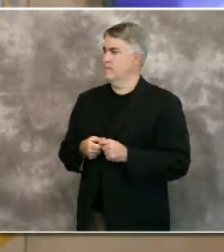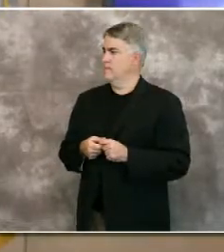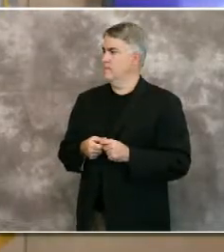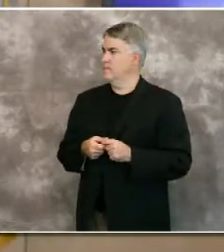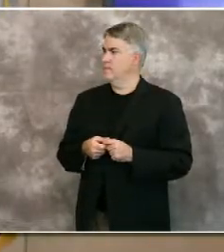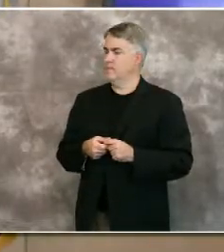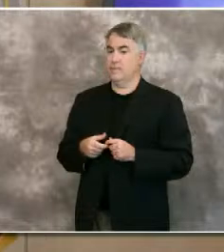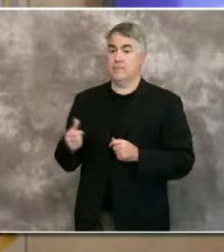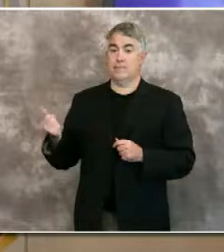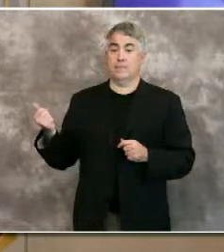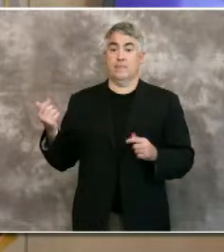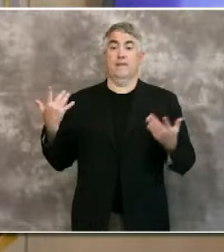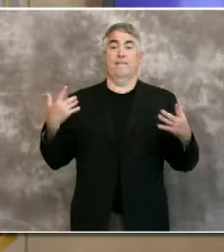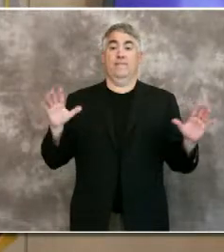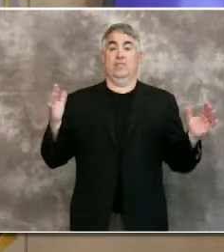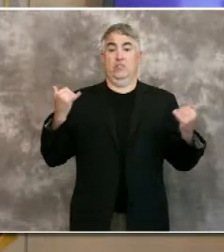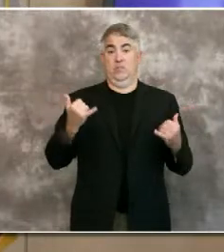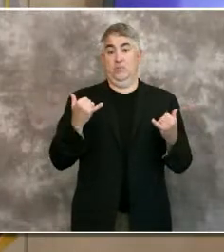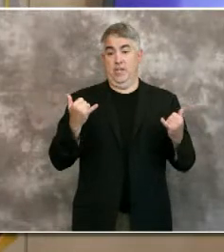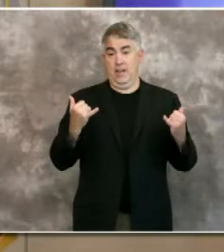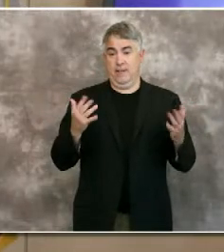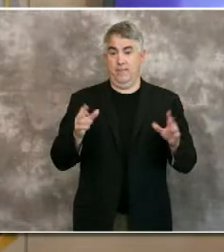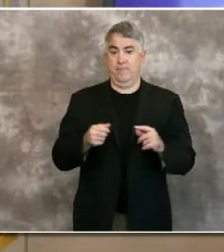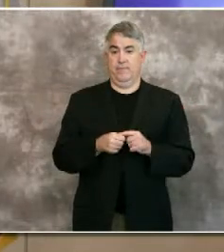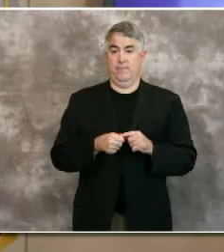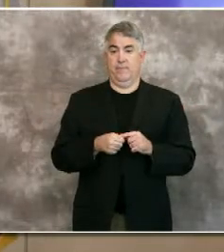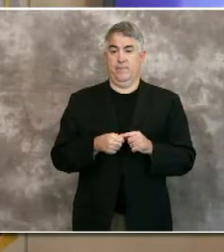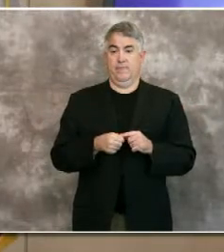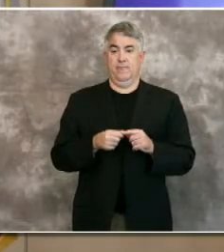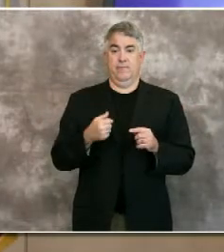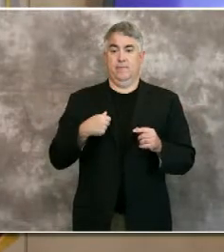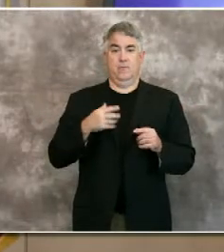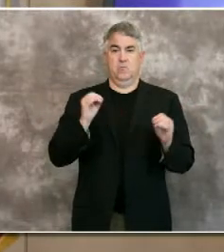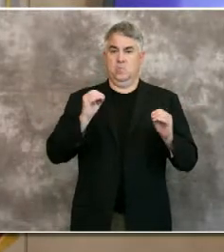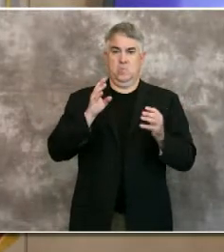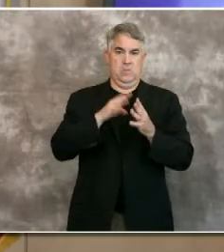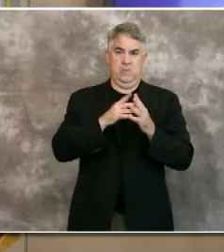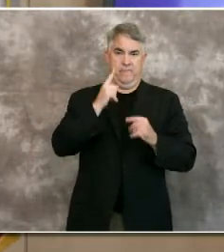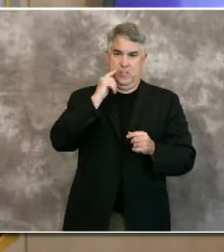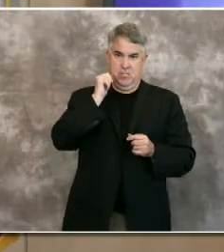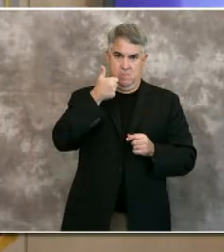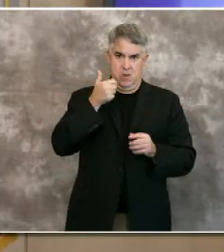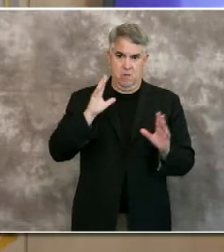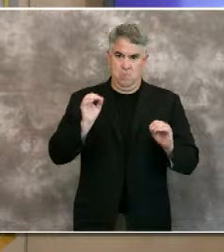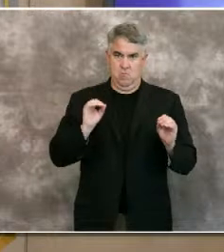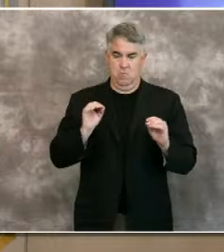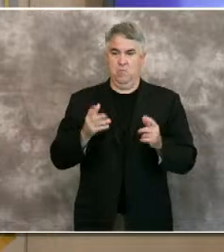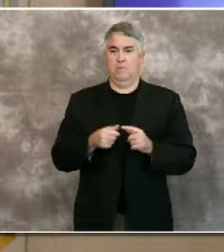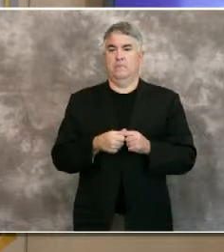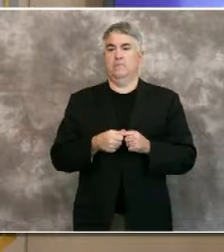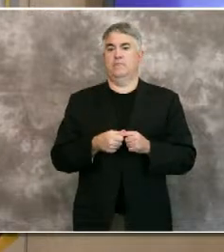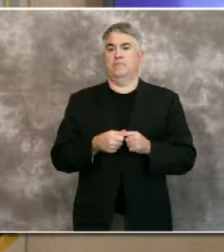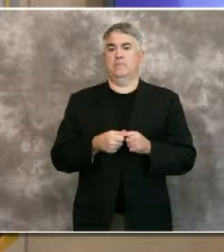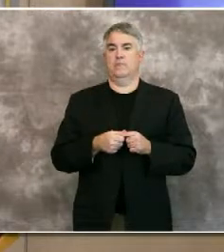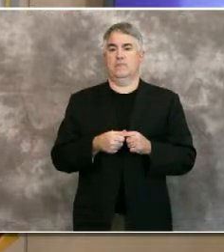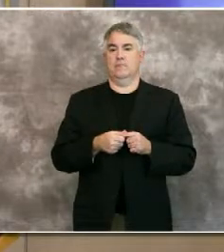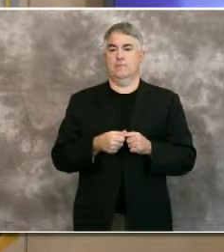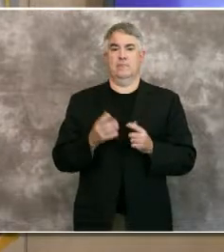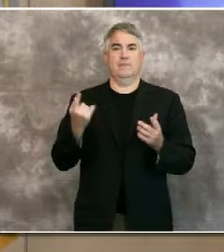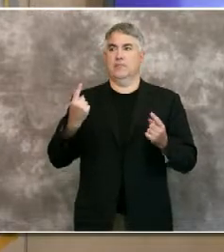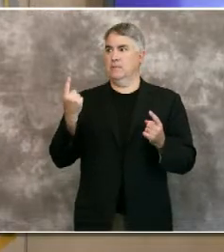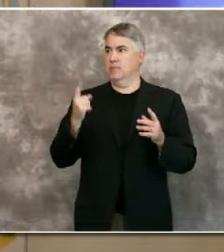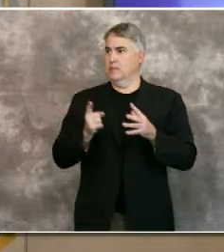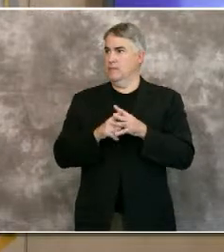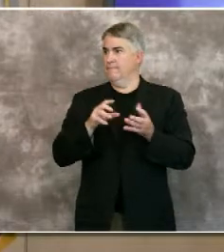Thank you. That concludes our briefing for today. We do not have one scheduled for tomorrow, and barring some unexpected news, we won't have one tomorrow or through the